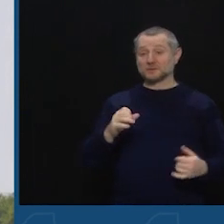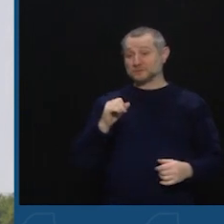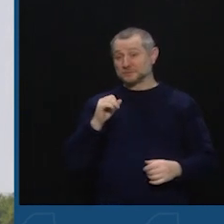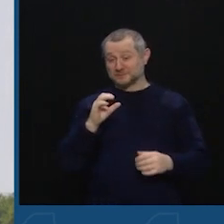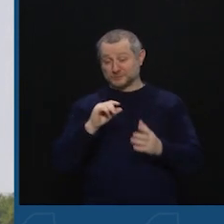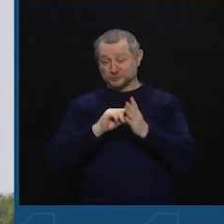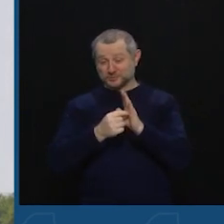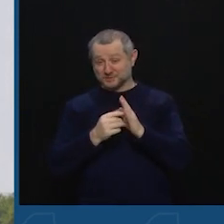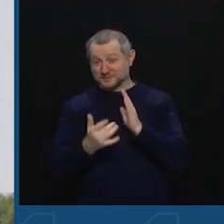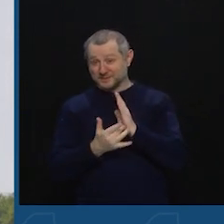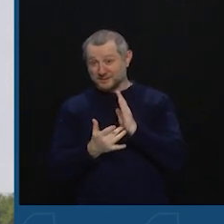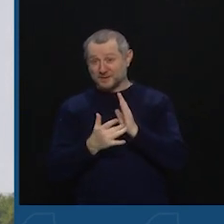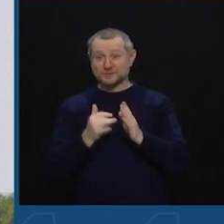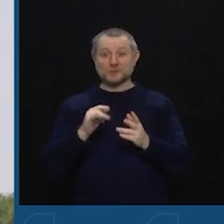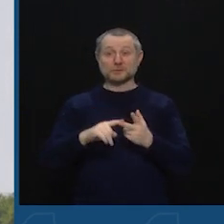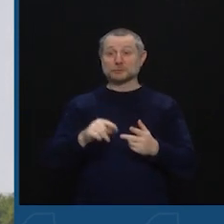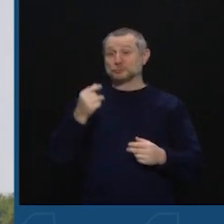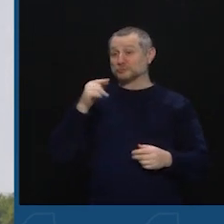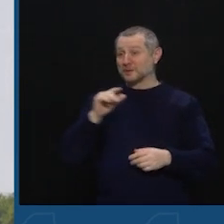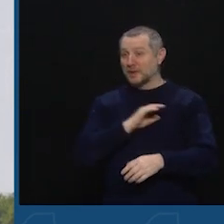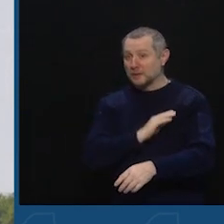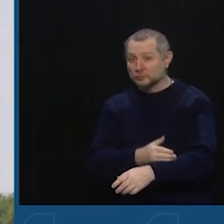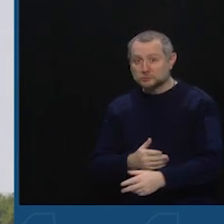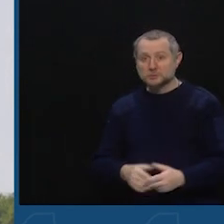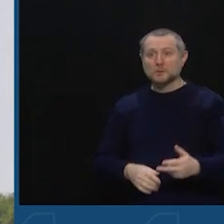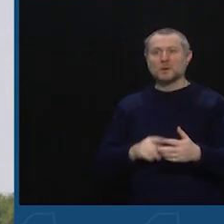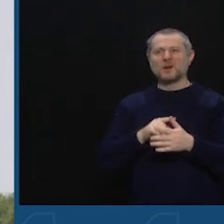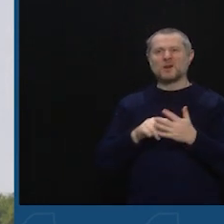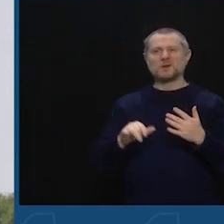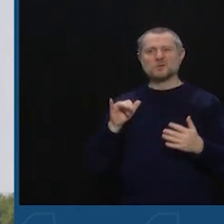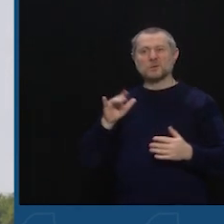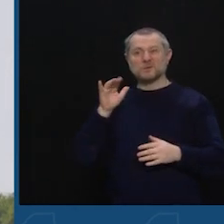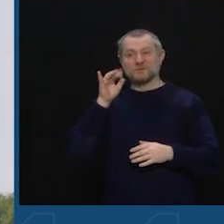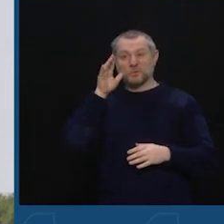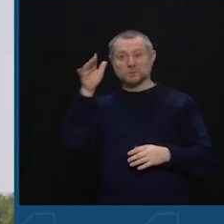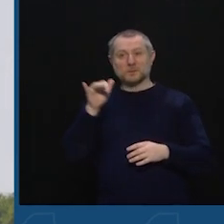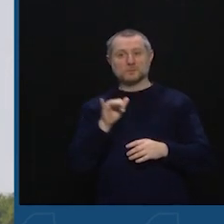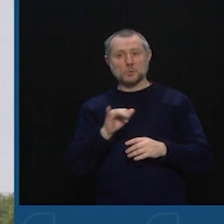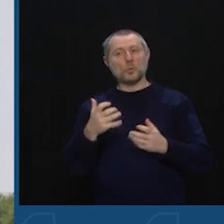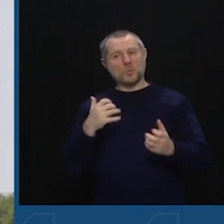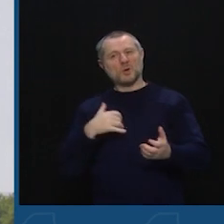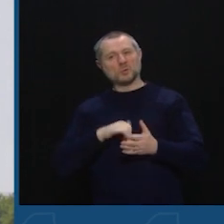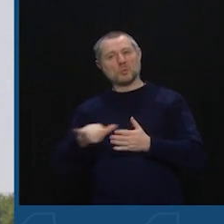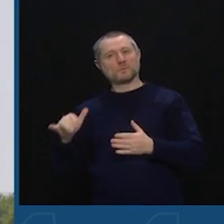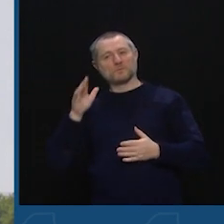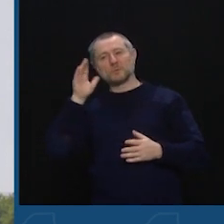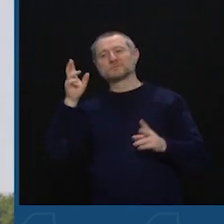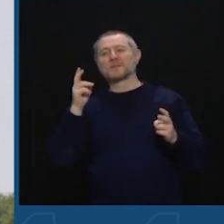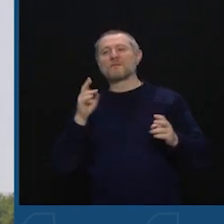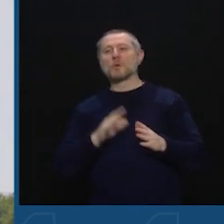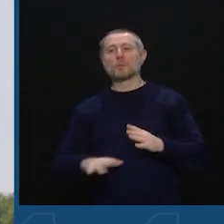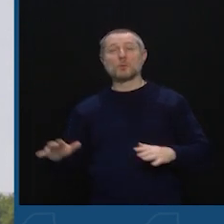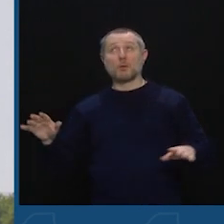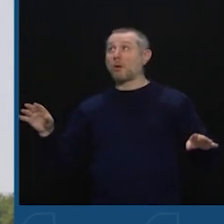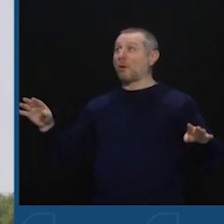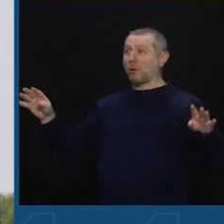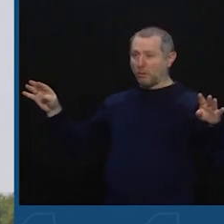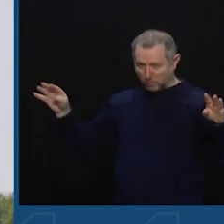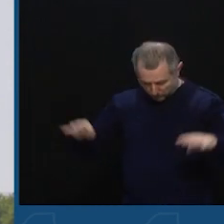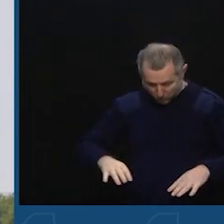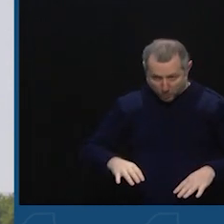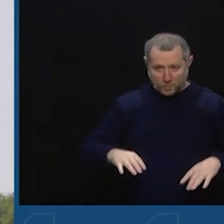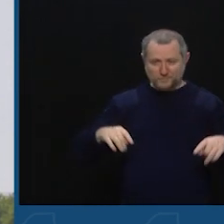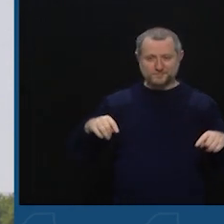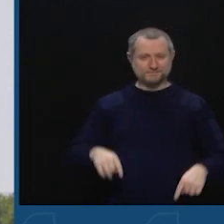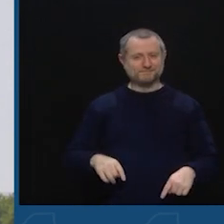jobs, green energy. These are the places we're going to have New York be positioned as the green hydrogen hub, and